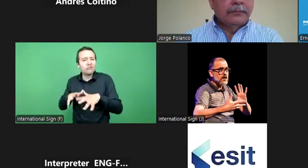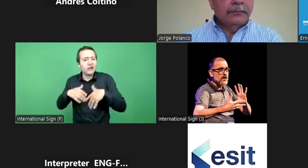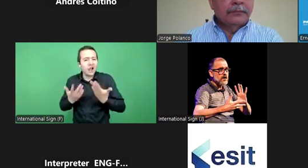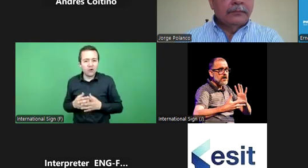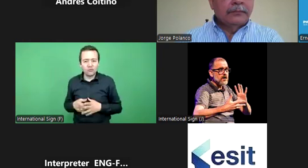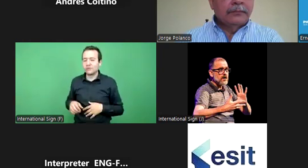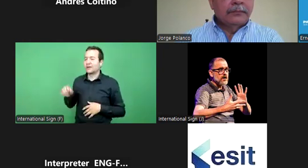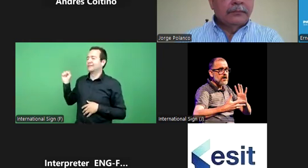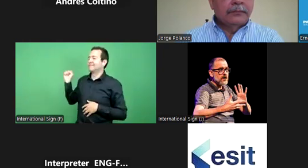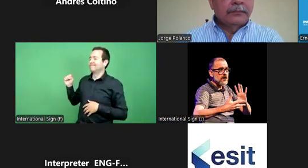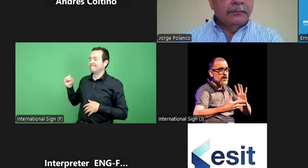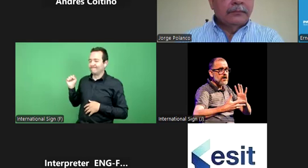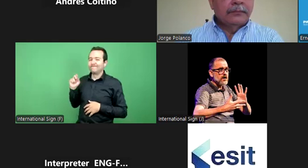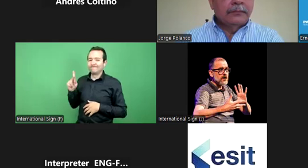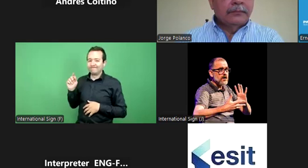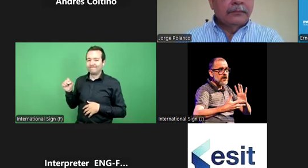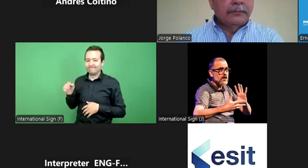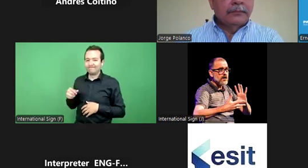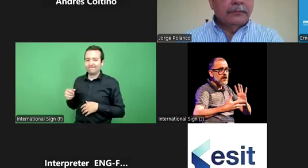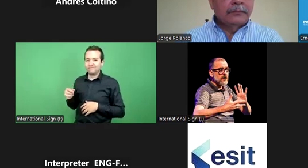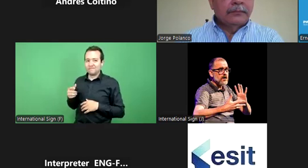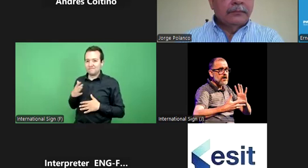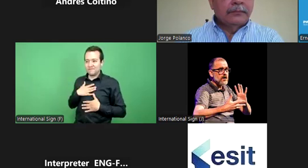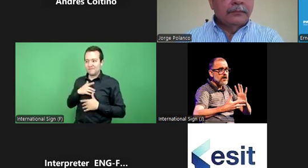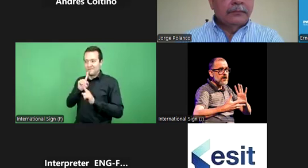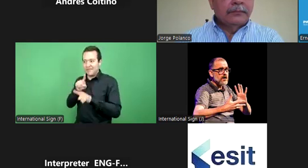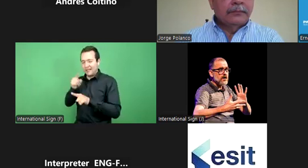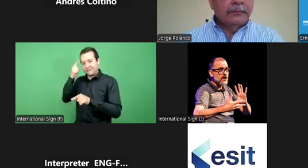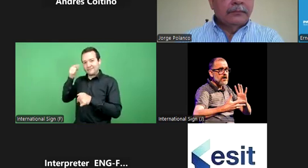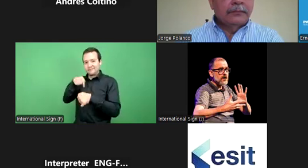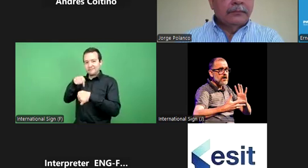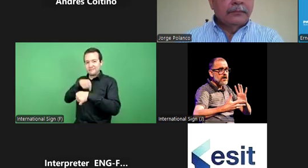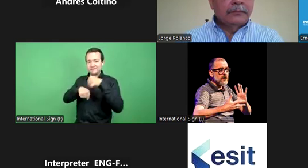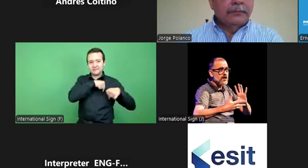The idea was that we had to adapt it to fit our own unique